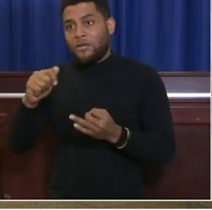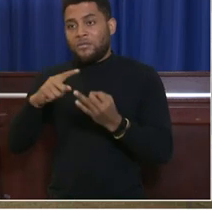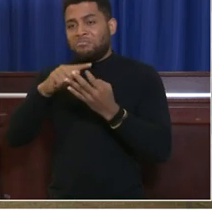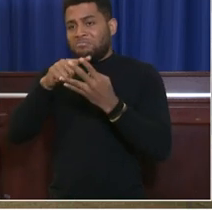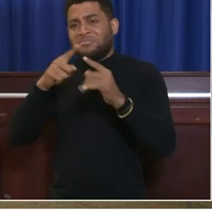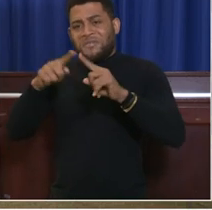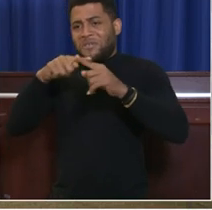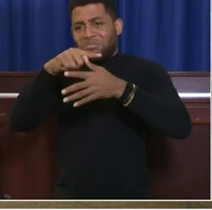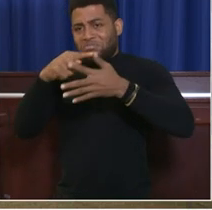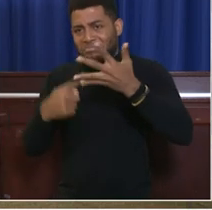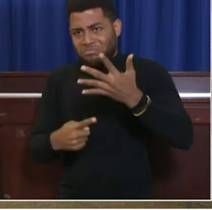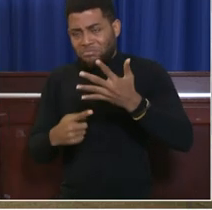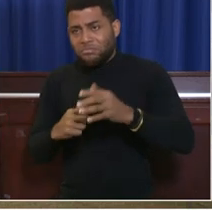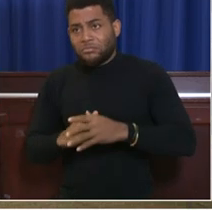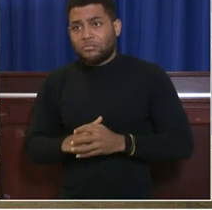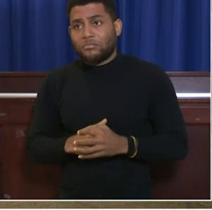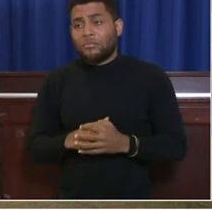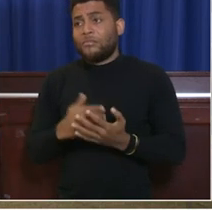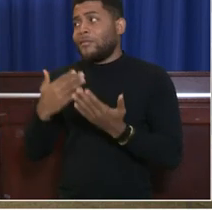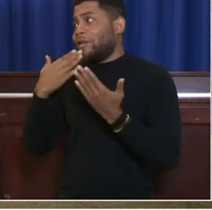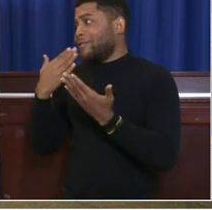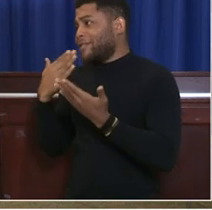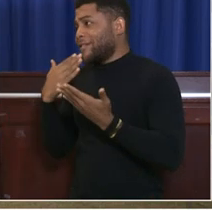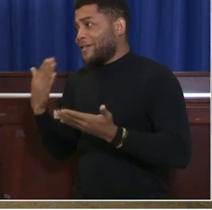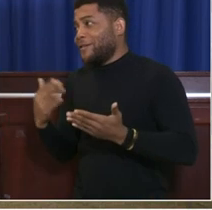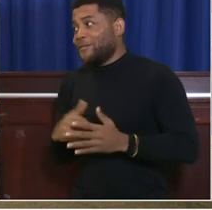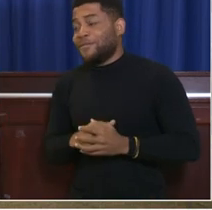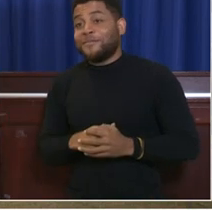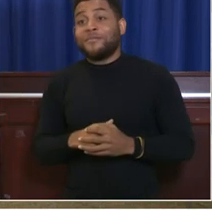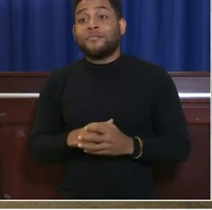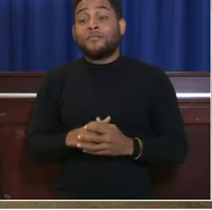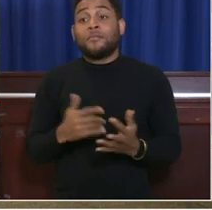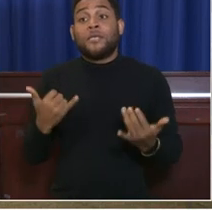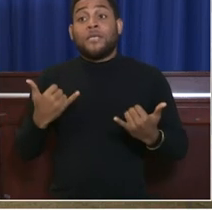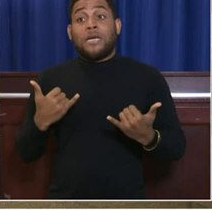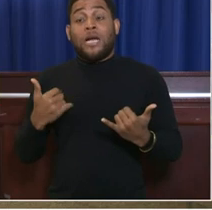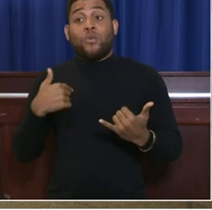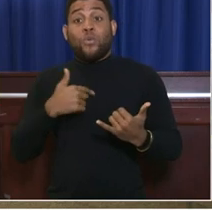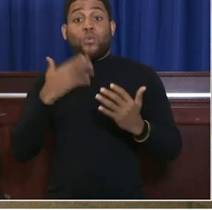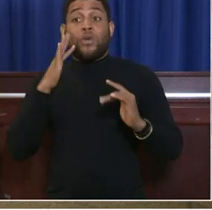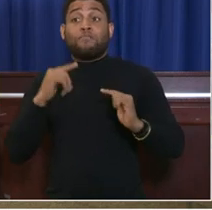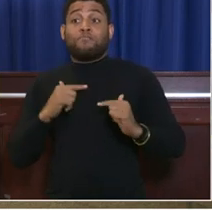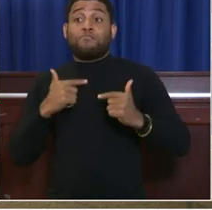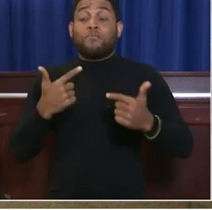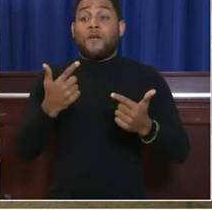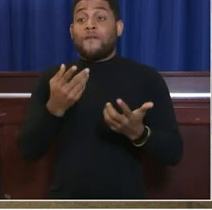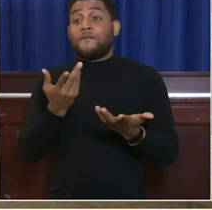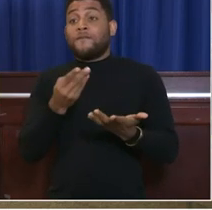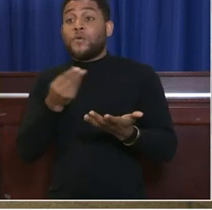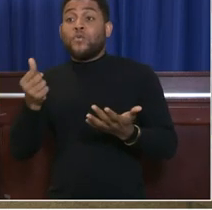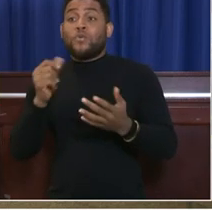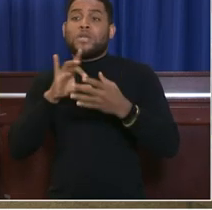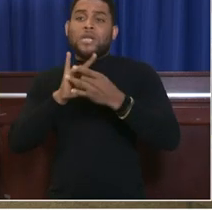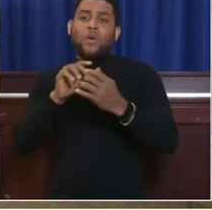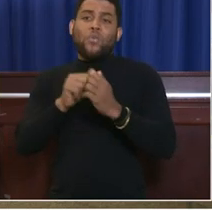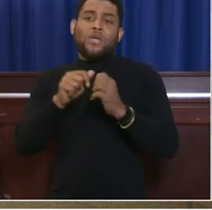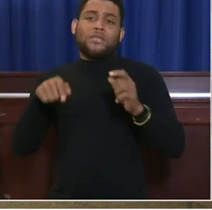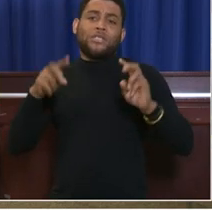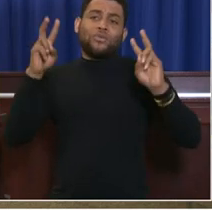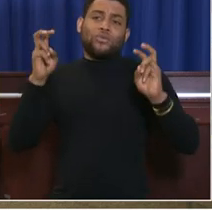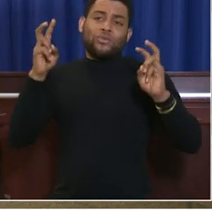So with that, we'll take a few on-topic questions. And Chief, if you